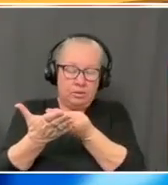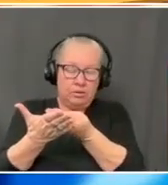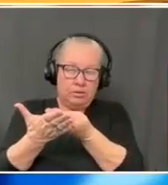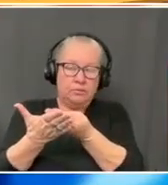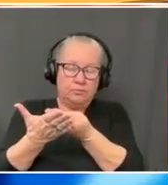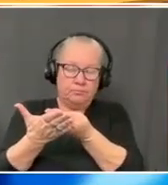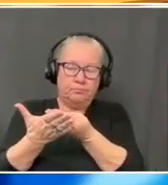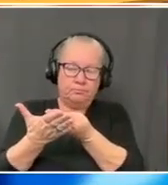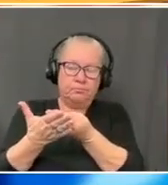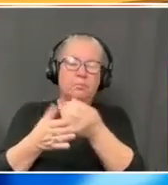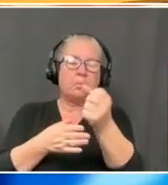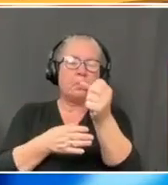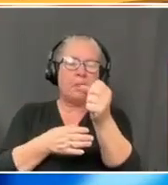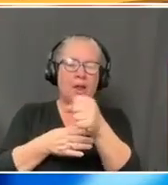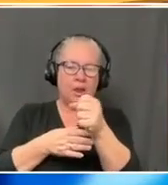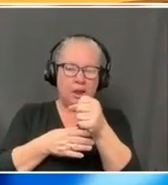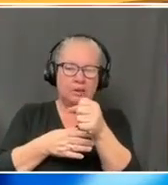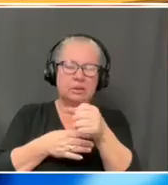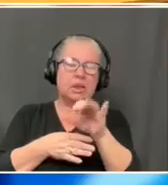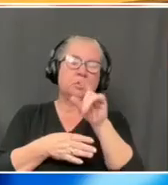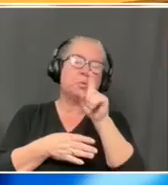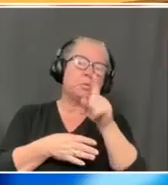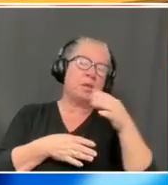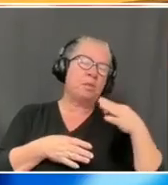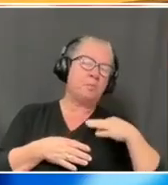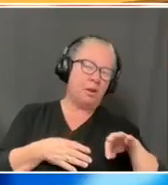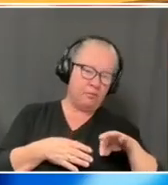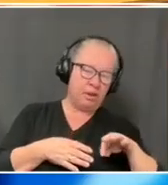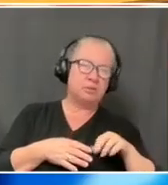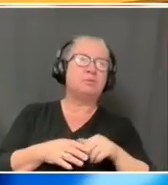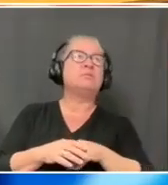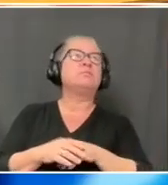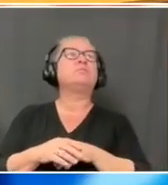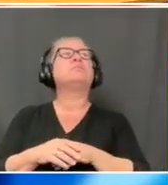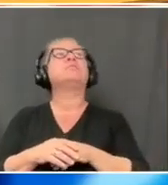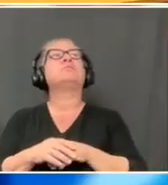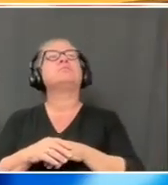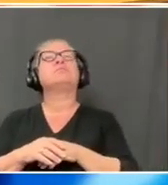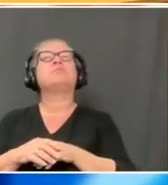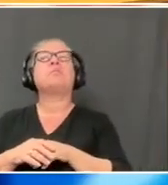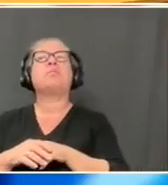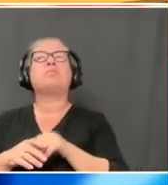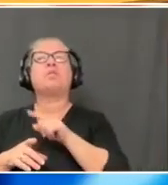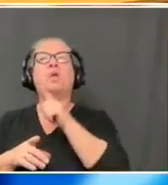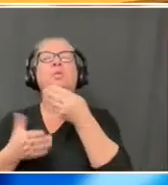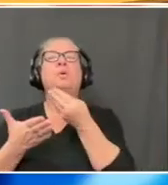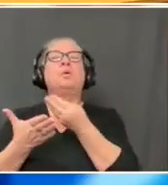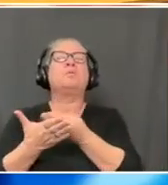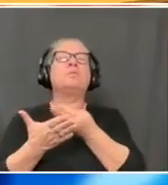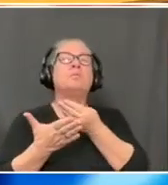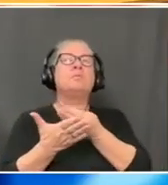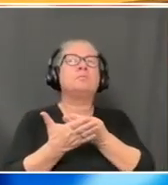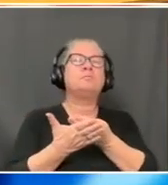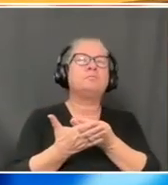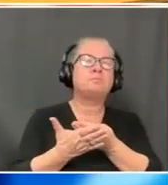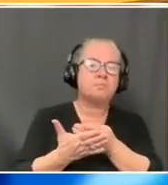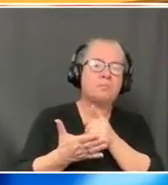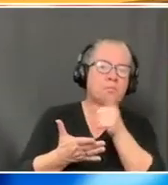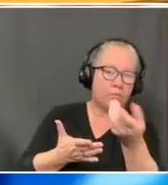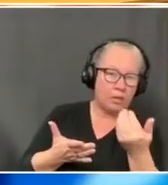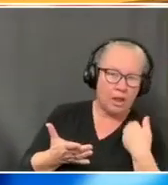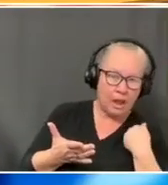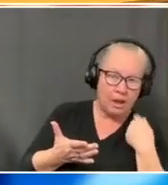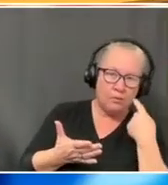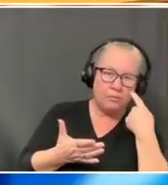of the substantial benefits of a captive, is that those funds, while they're there to capitalize the captive, meaning to